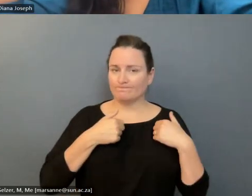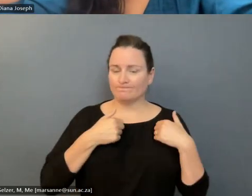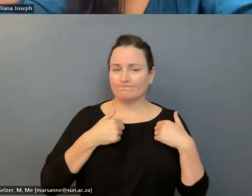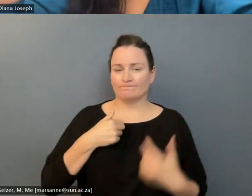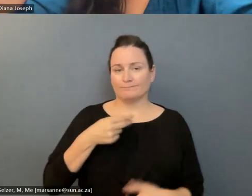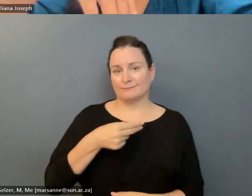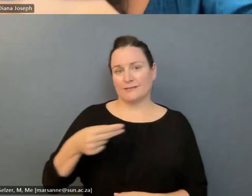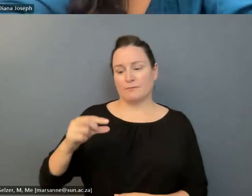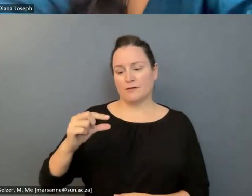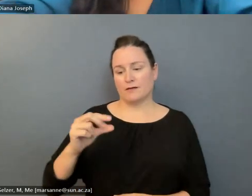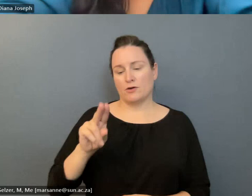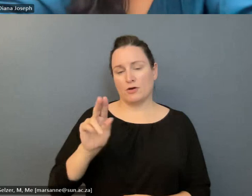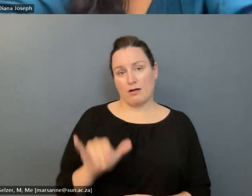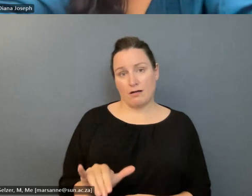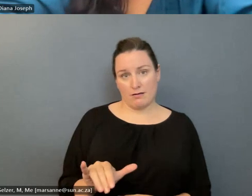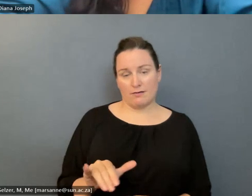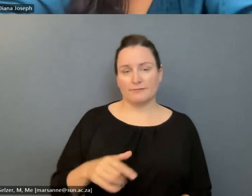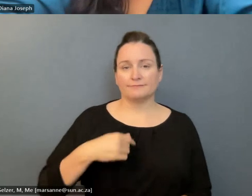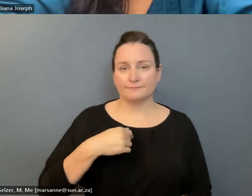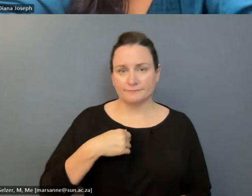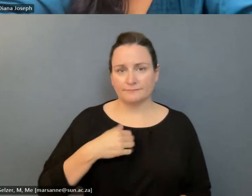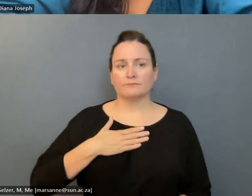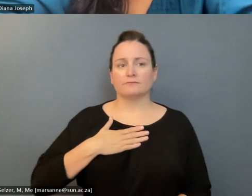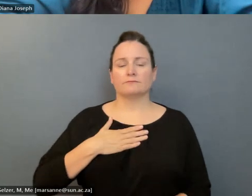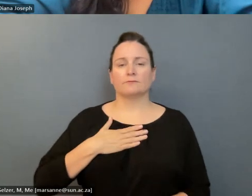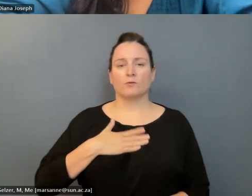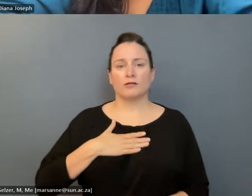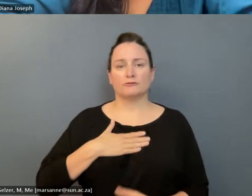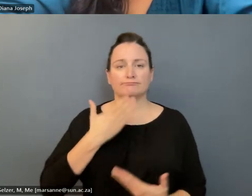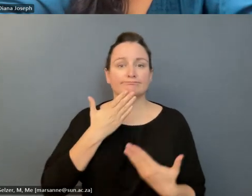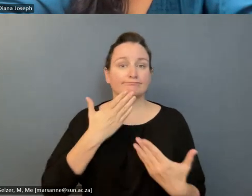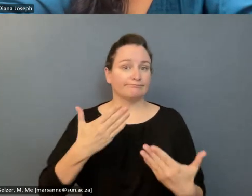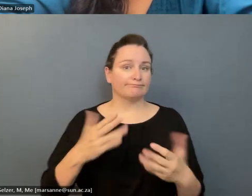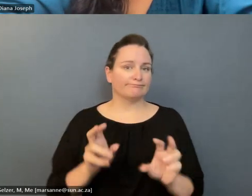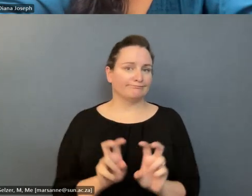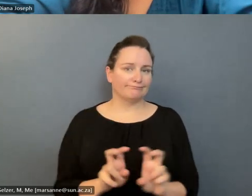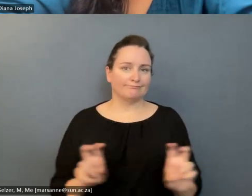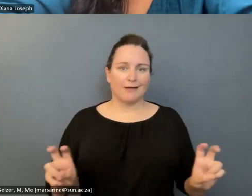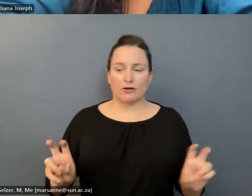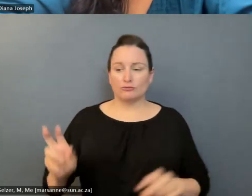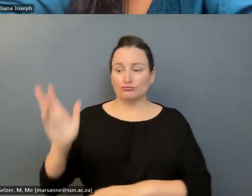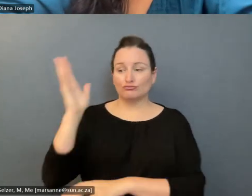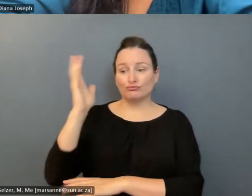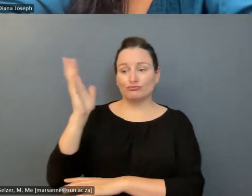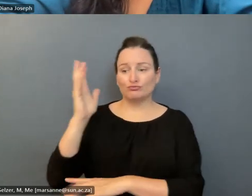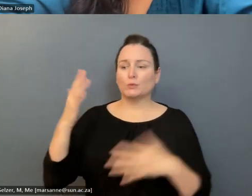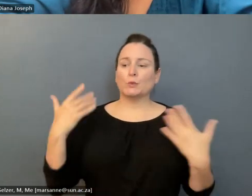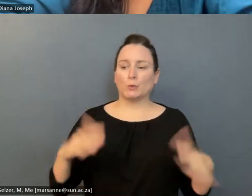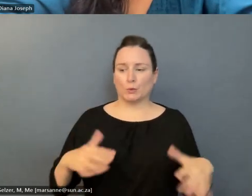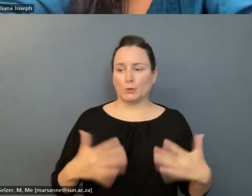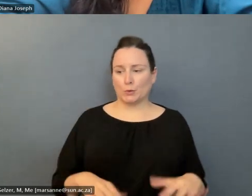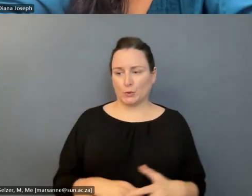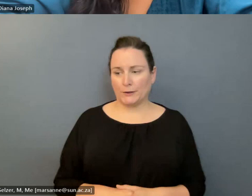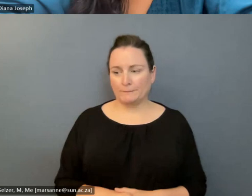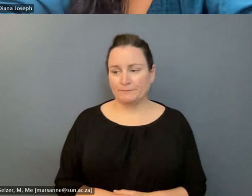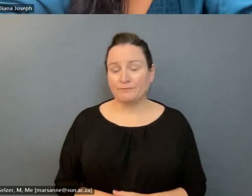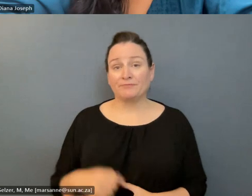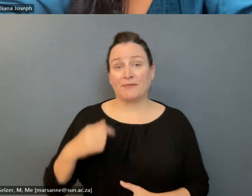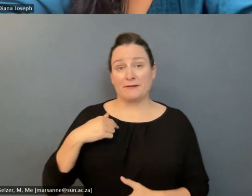Sight Savers, and I really want to thank the panel for their wonderful presentations. I did notice that